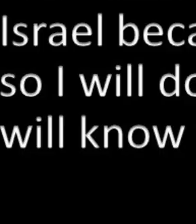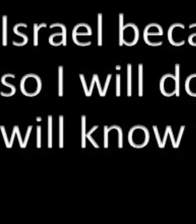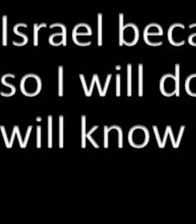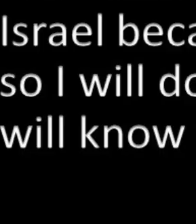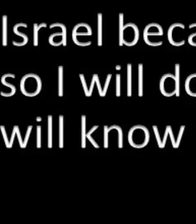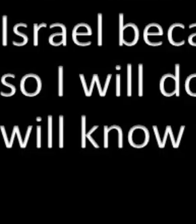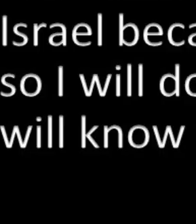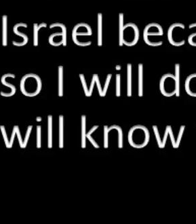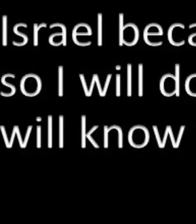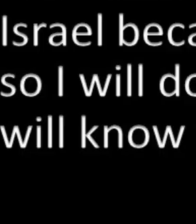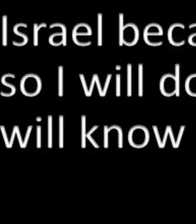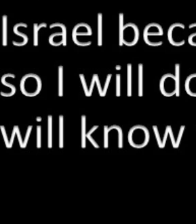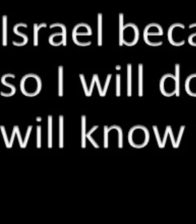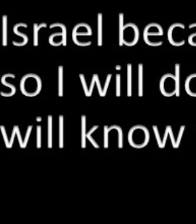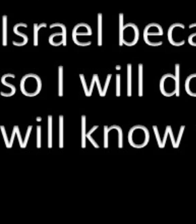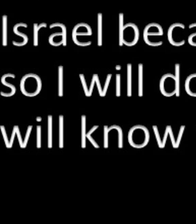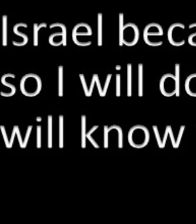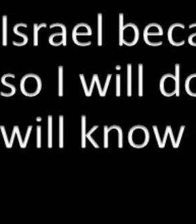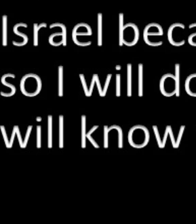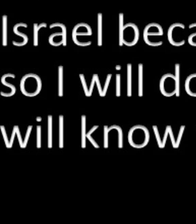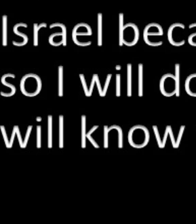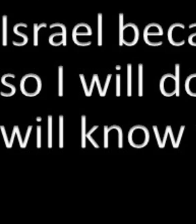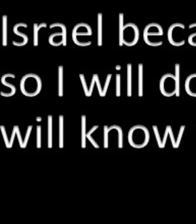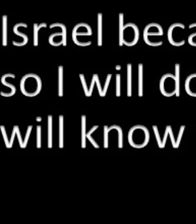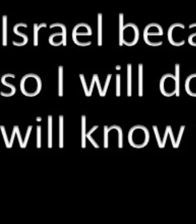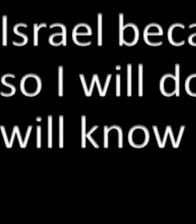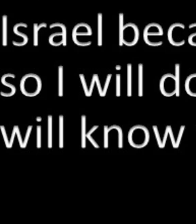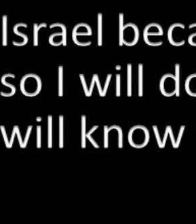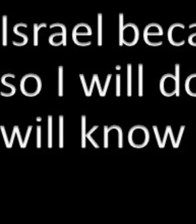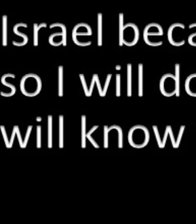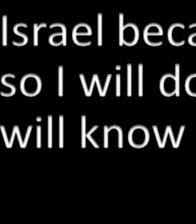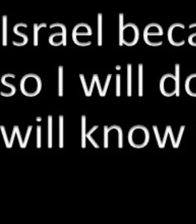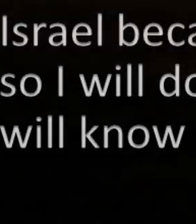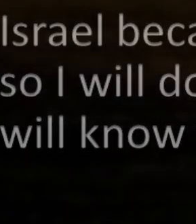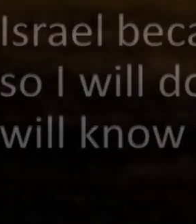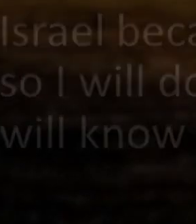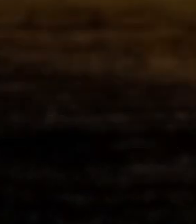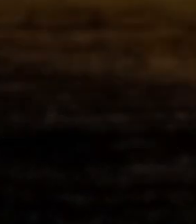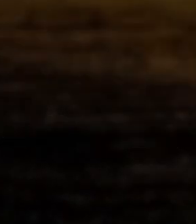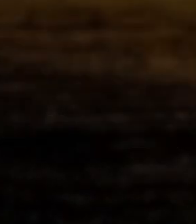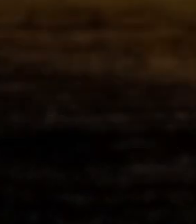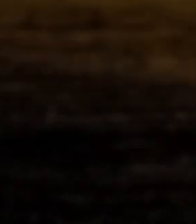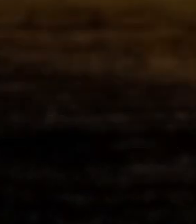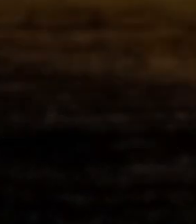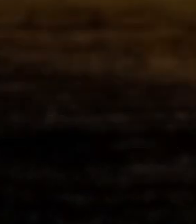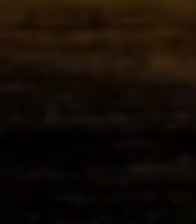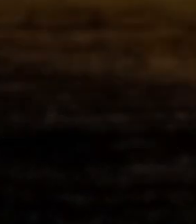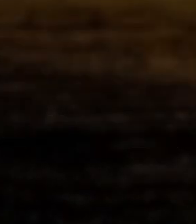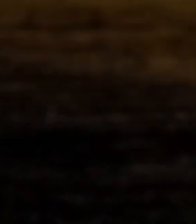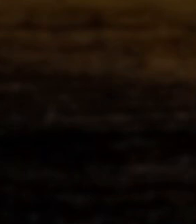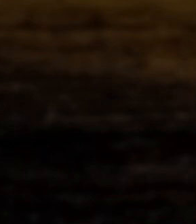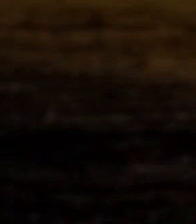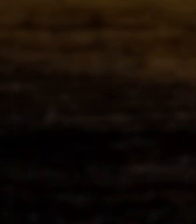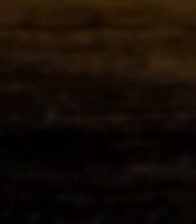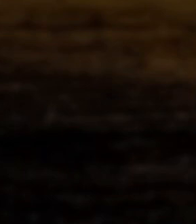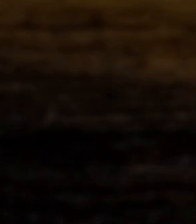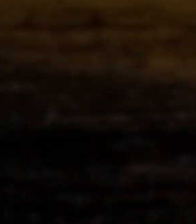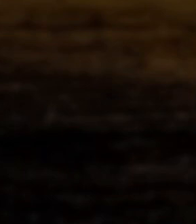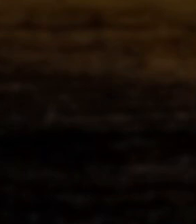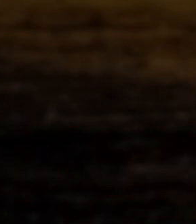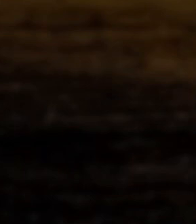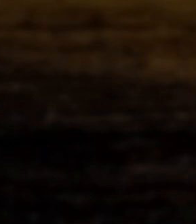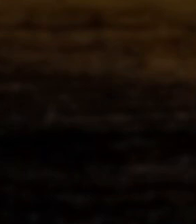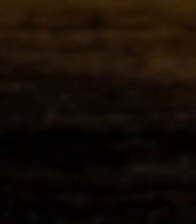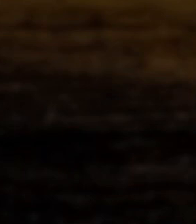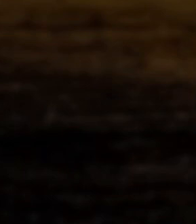real quickly? Here's the first takeaway. Let's realize first that Israel is distinct from the church. Don't